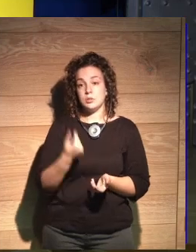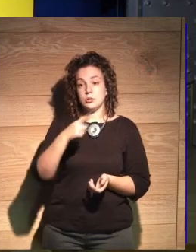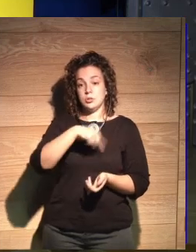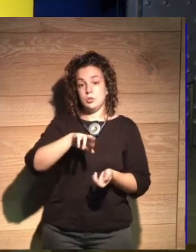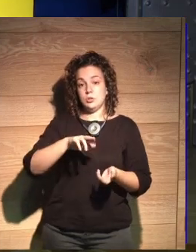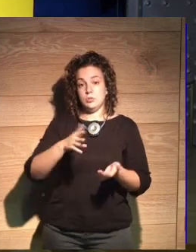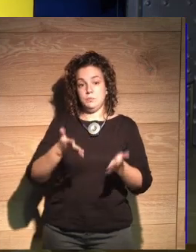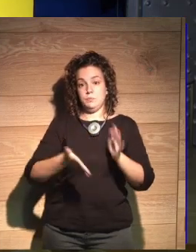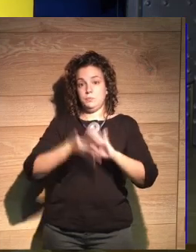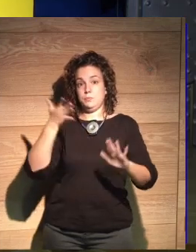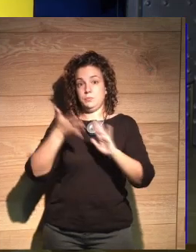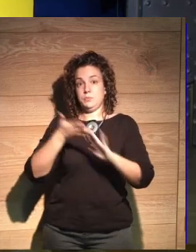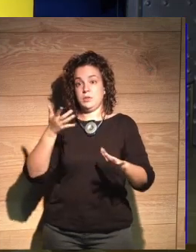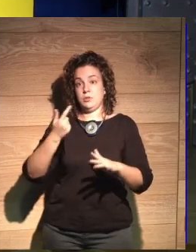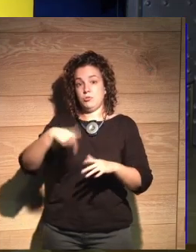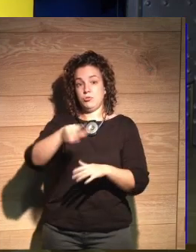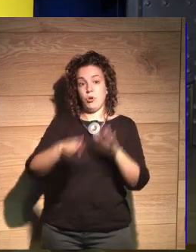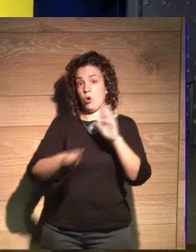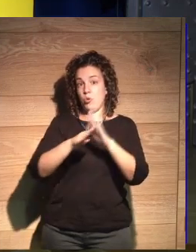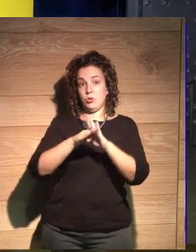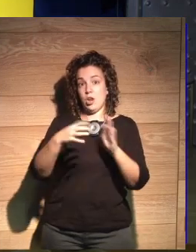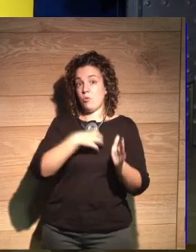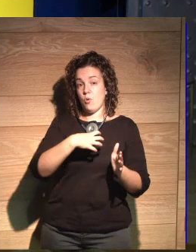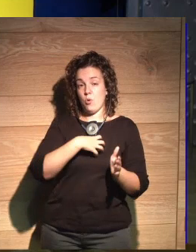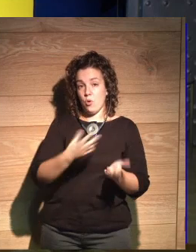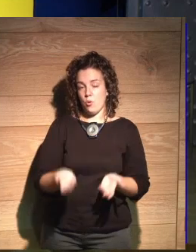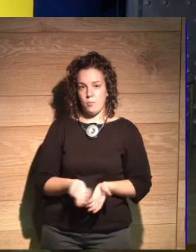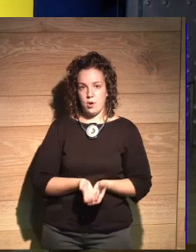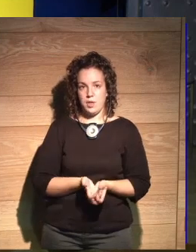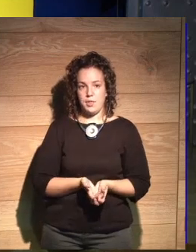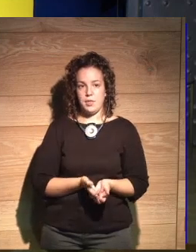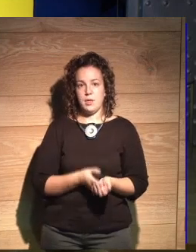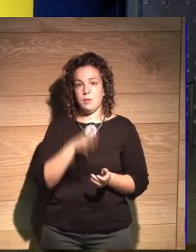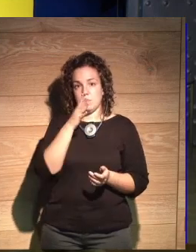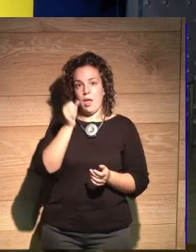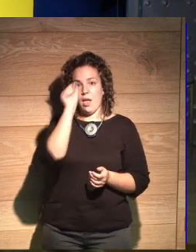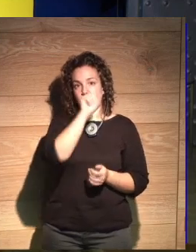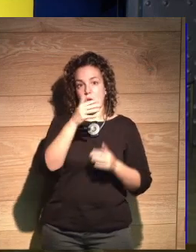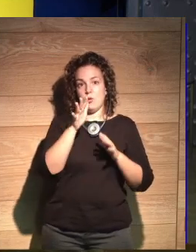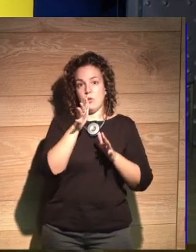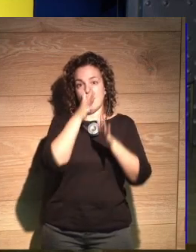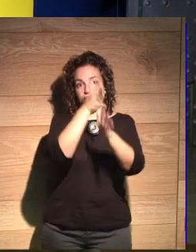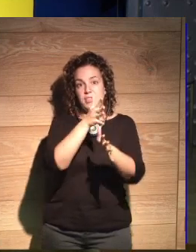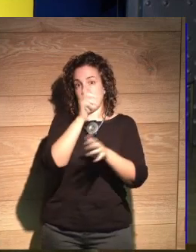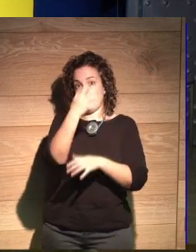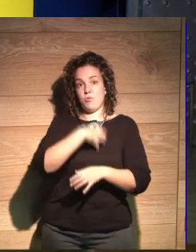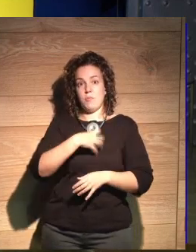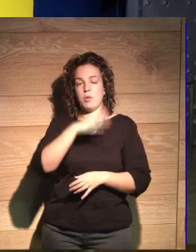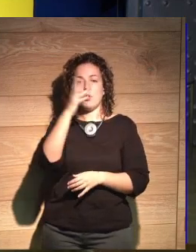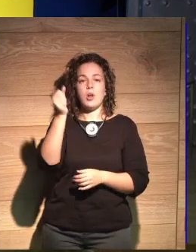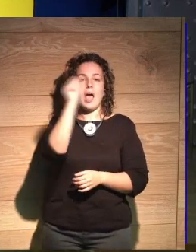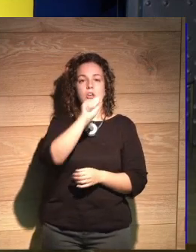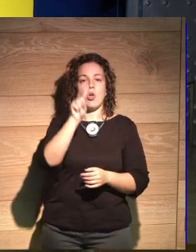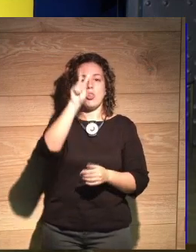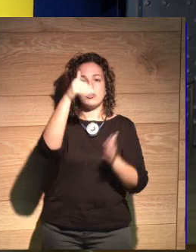continue on this course for more than a few decades. By the year 2050, long after I'm dead,